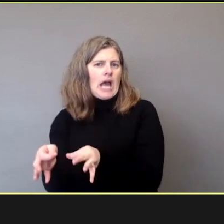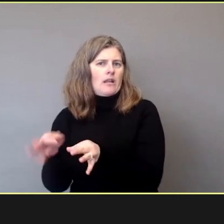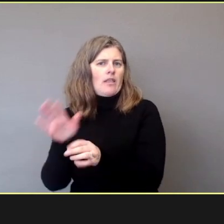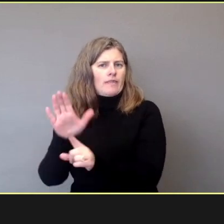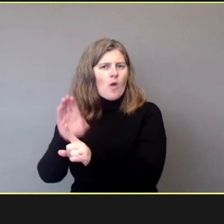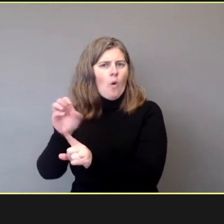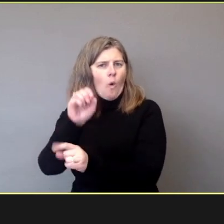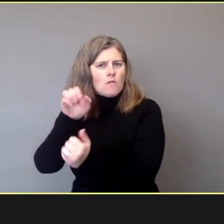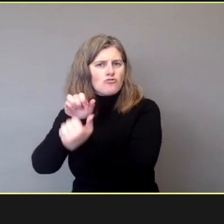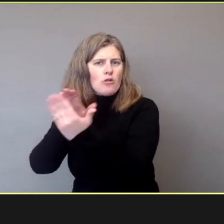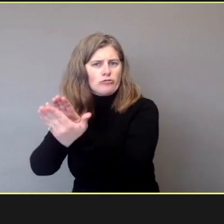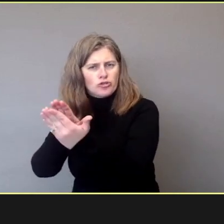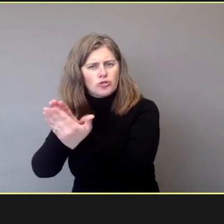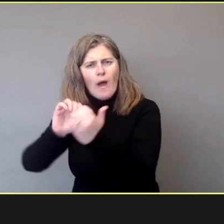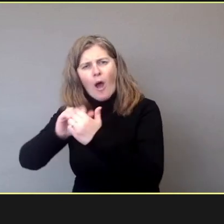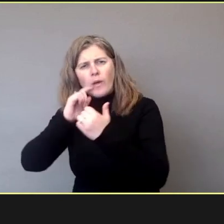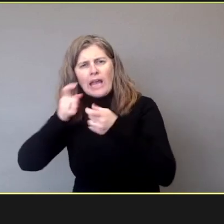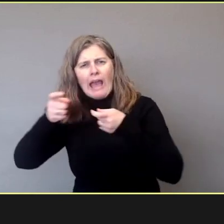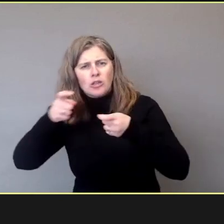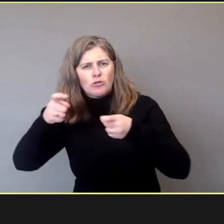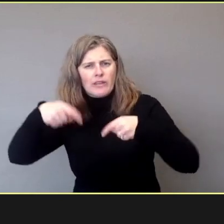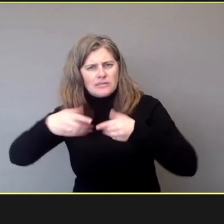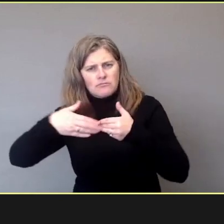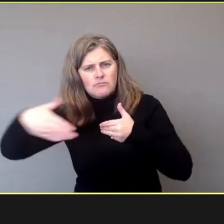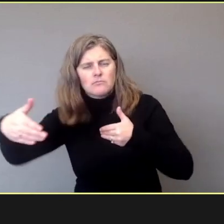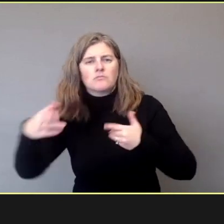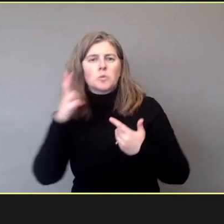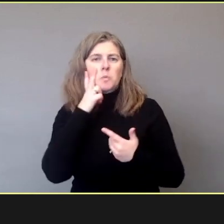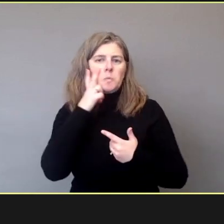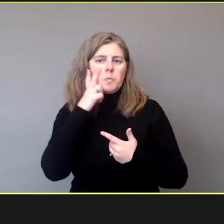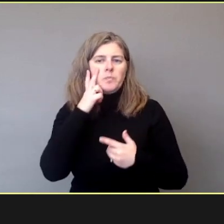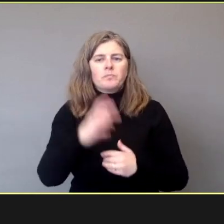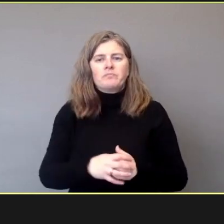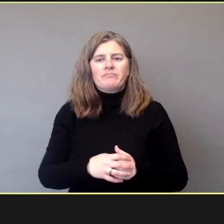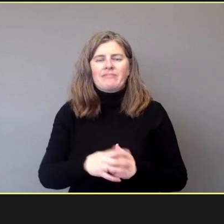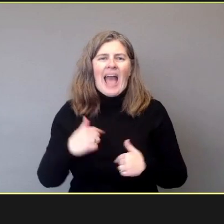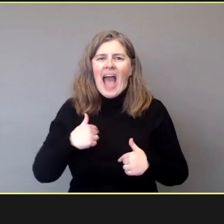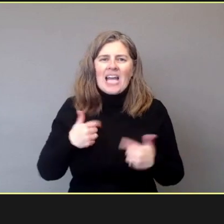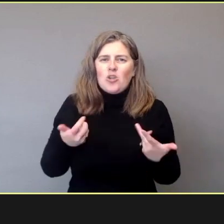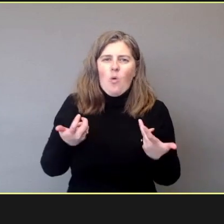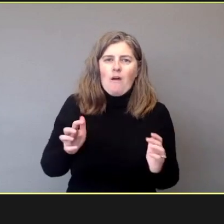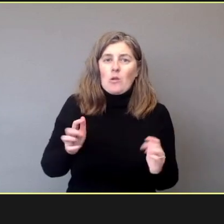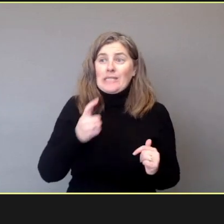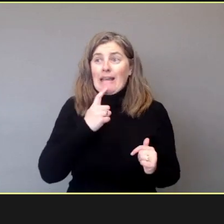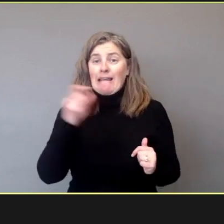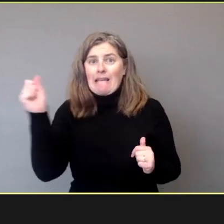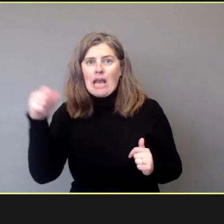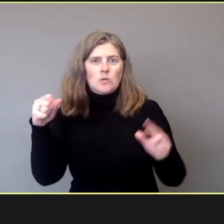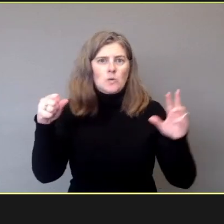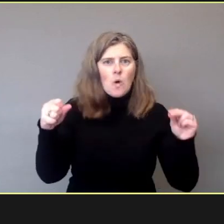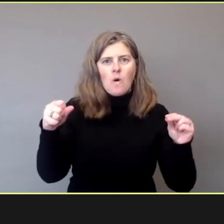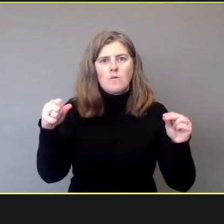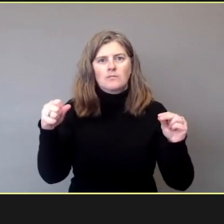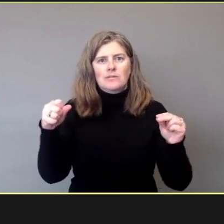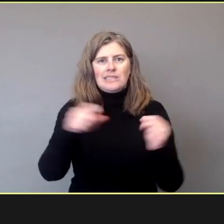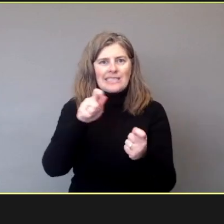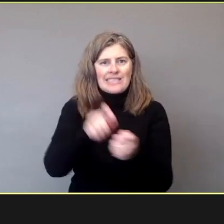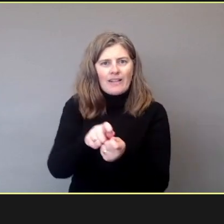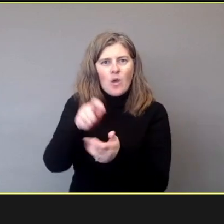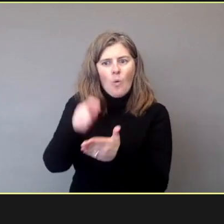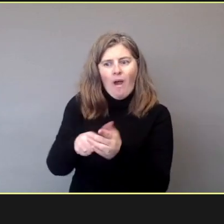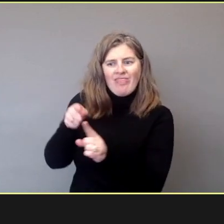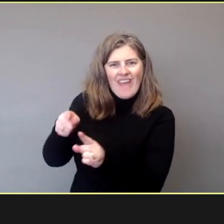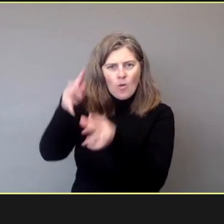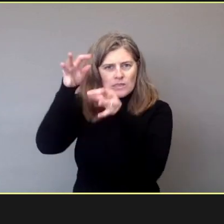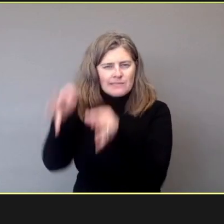personal approach to it. And so I don't want to pin our future director